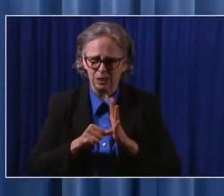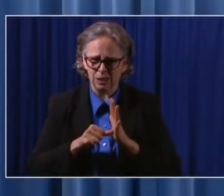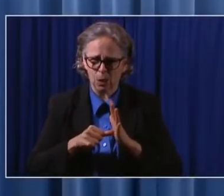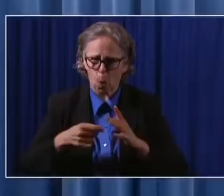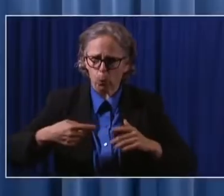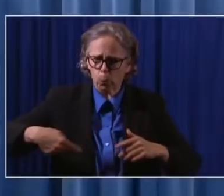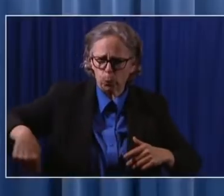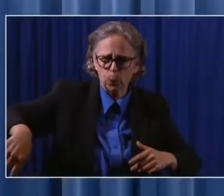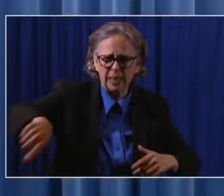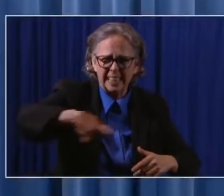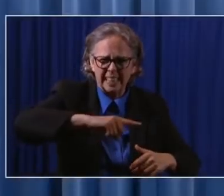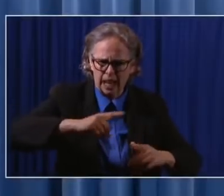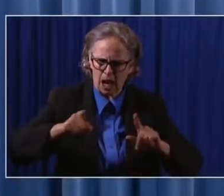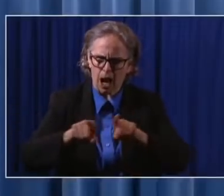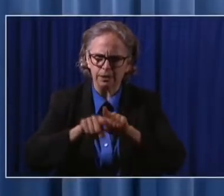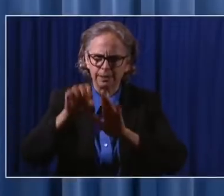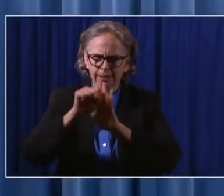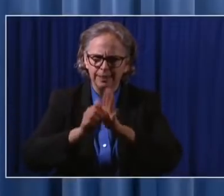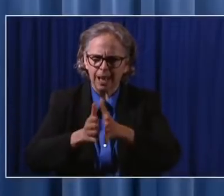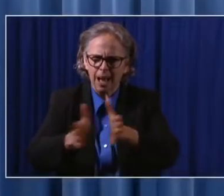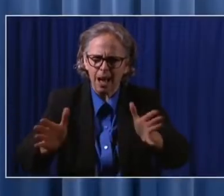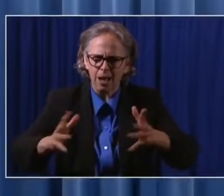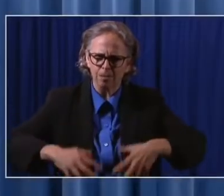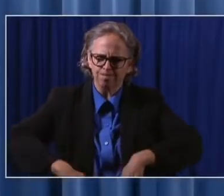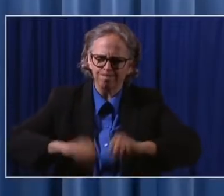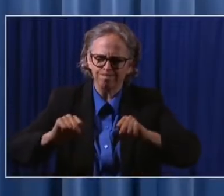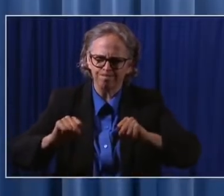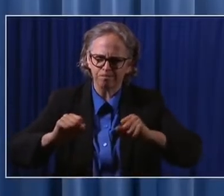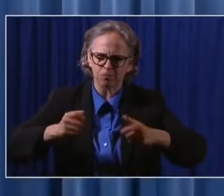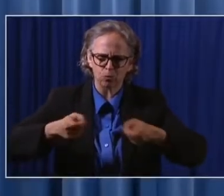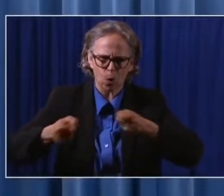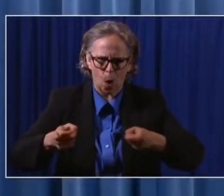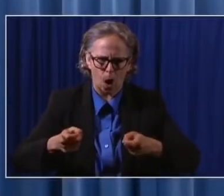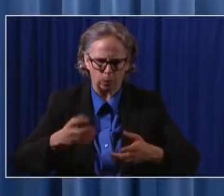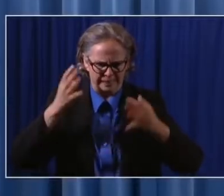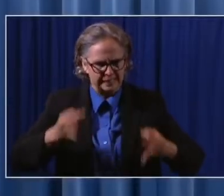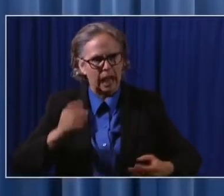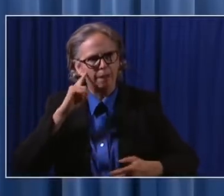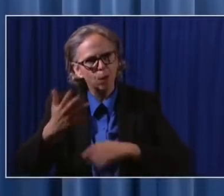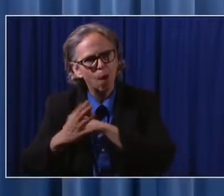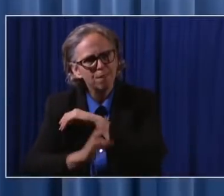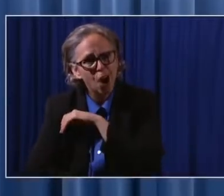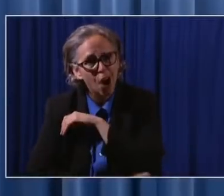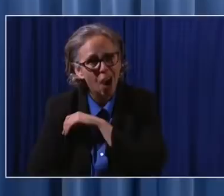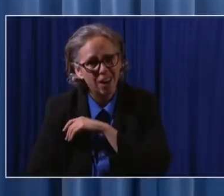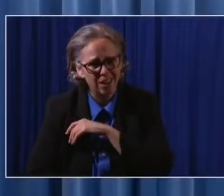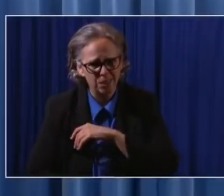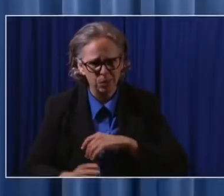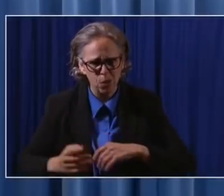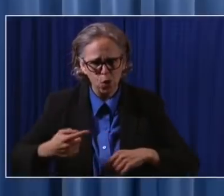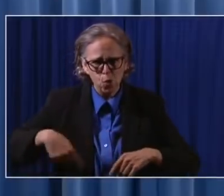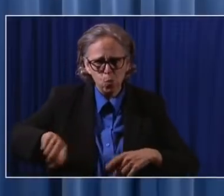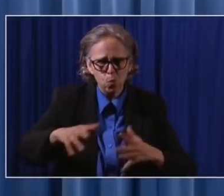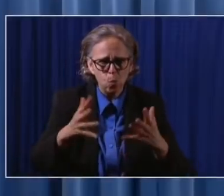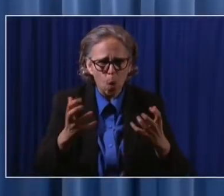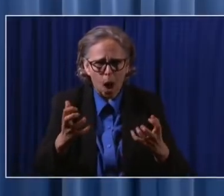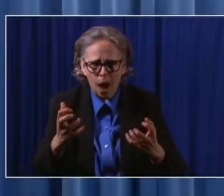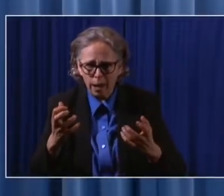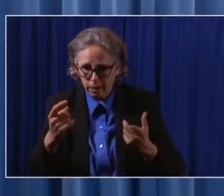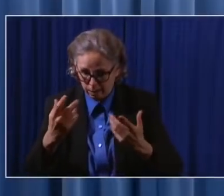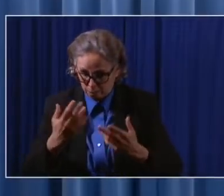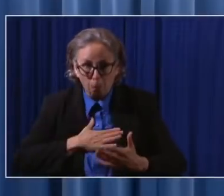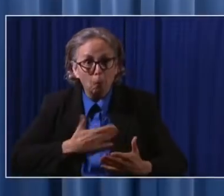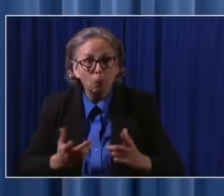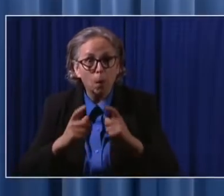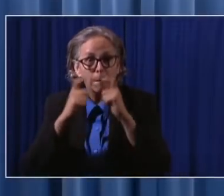control some of our future, how things are going to be in a month. And the more Ohioans will wear a mask out in public, the more Ohioans will keep